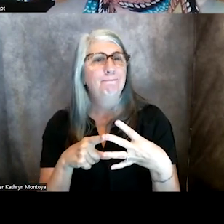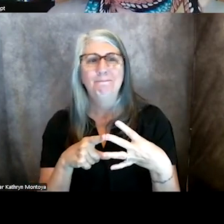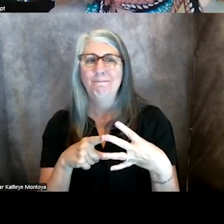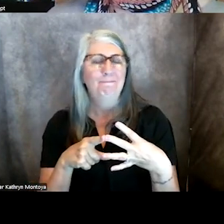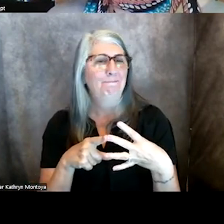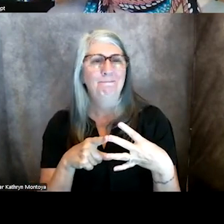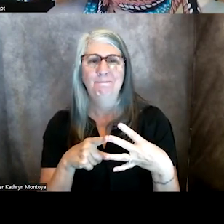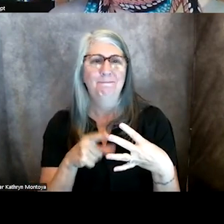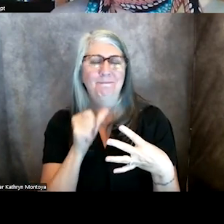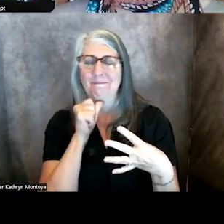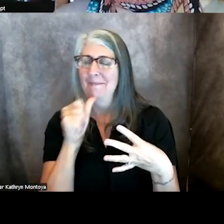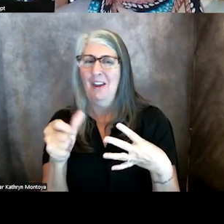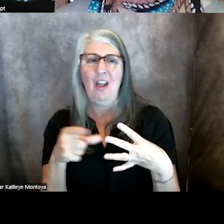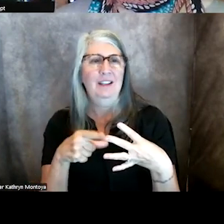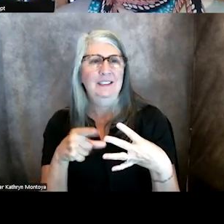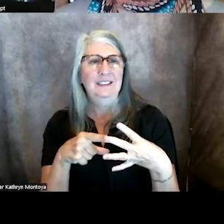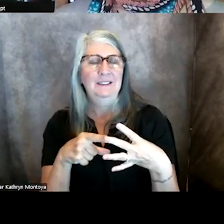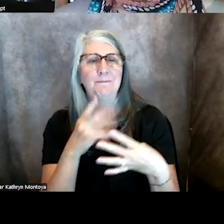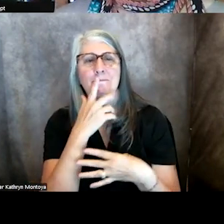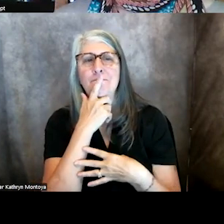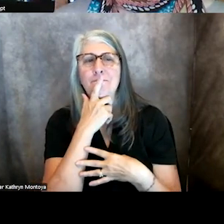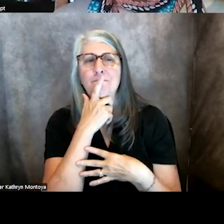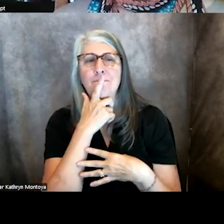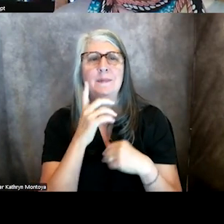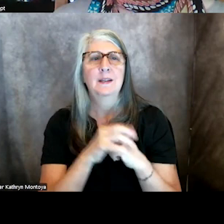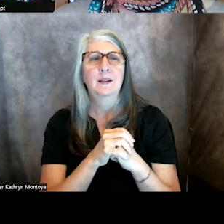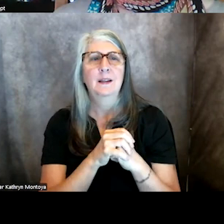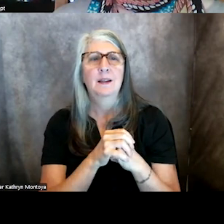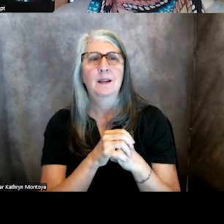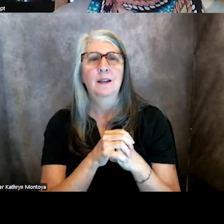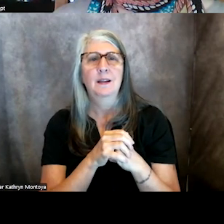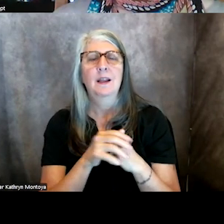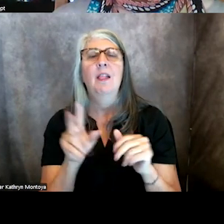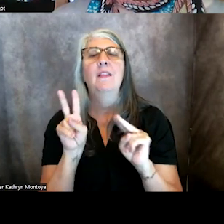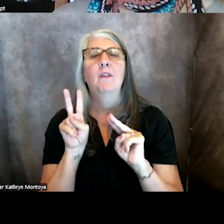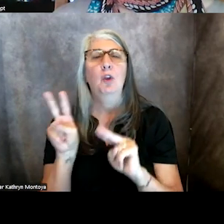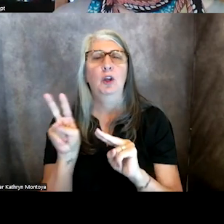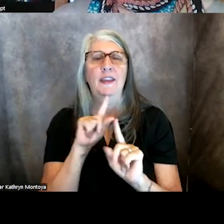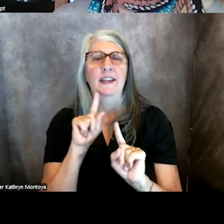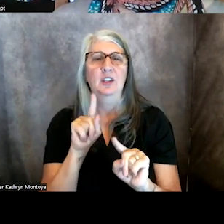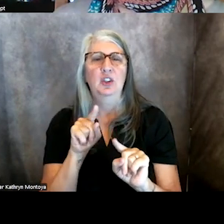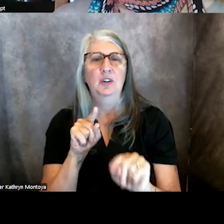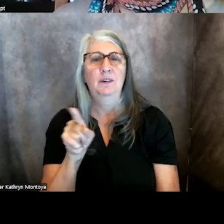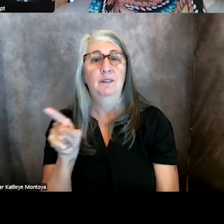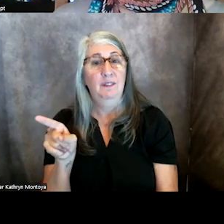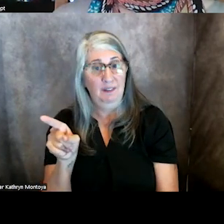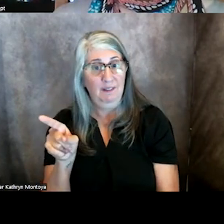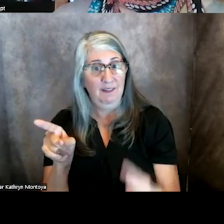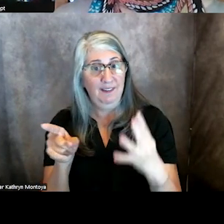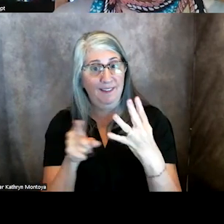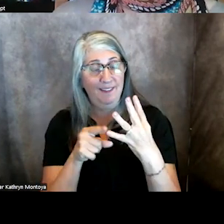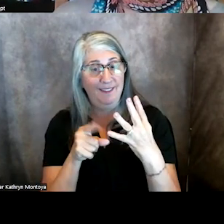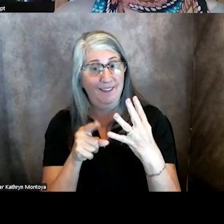However, let's take a look at what the answer is. Isn't that fascinating? It